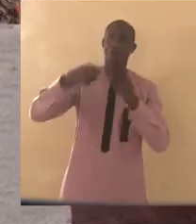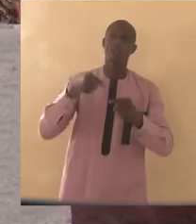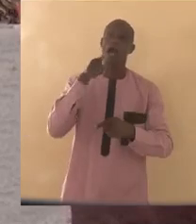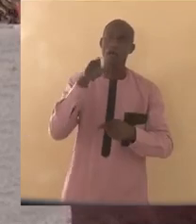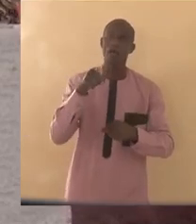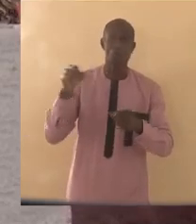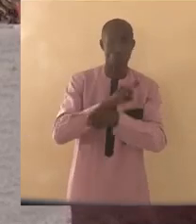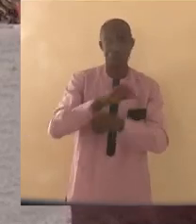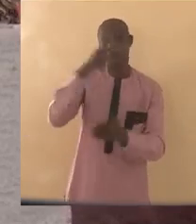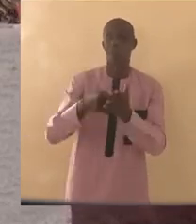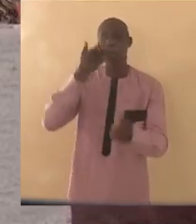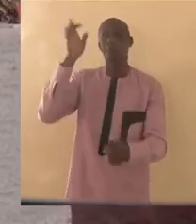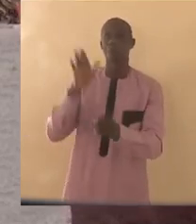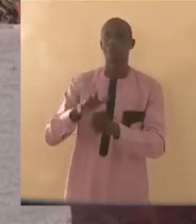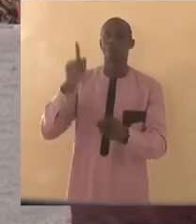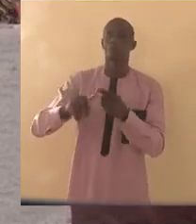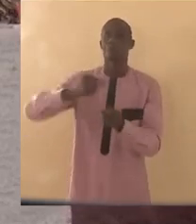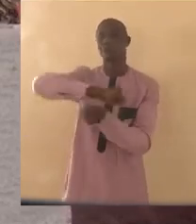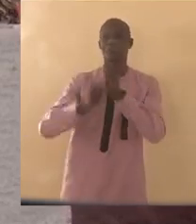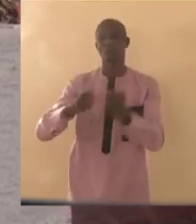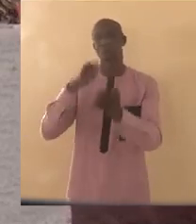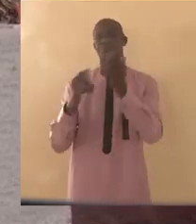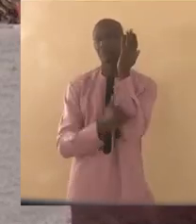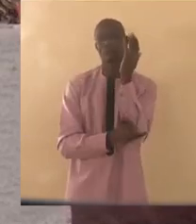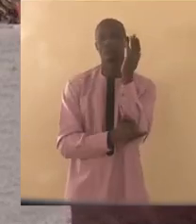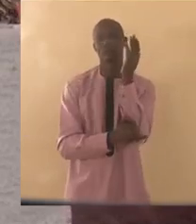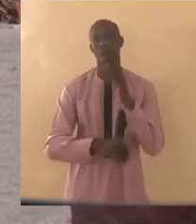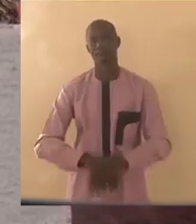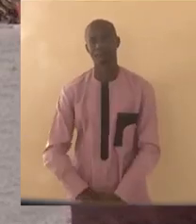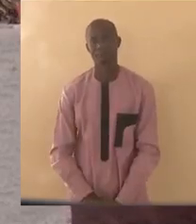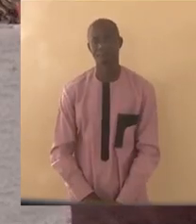when are you going to fulfill this promise to transform this nation?